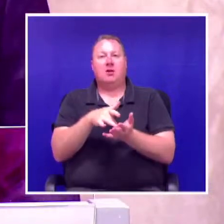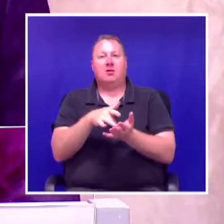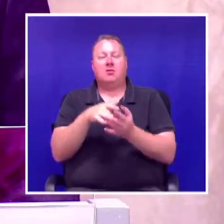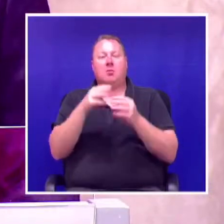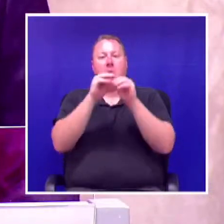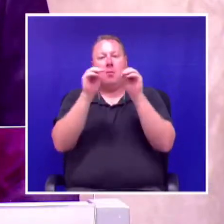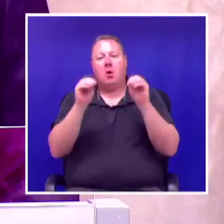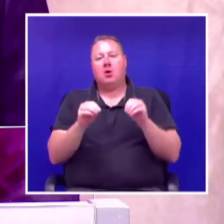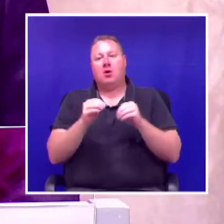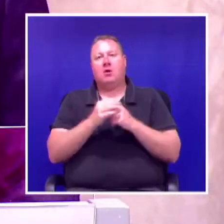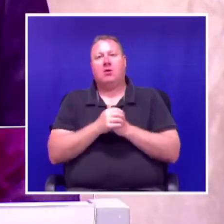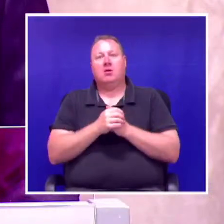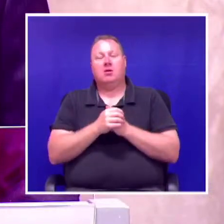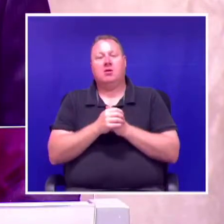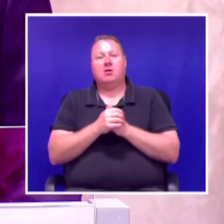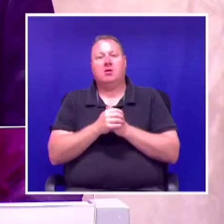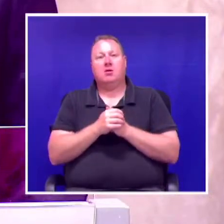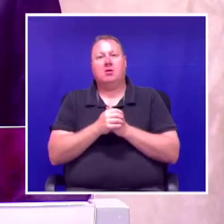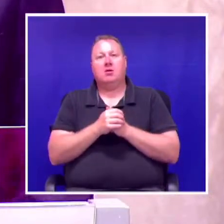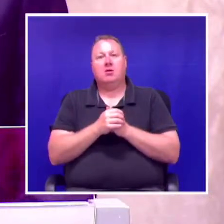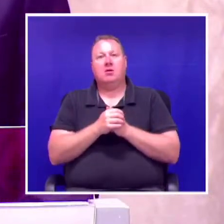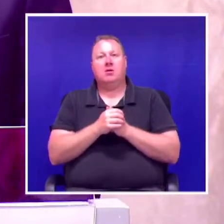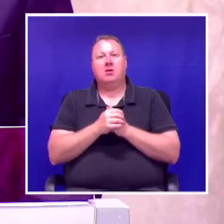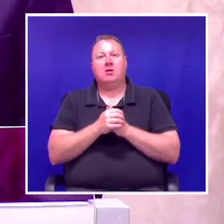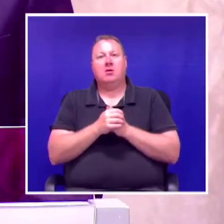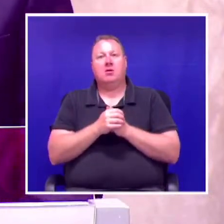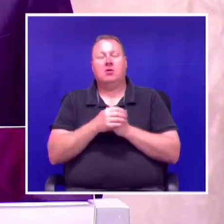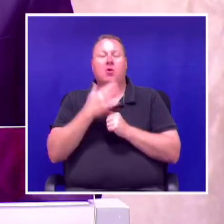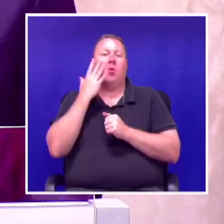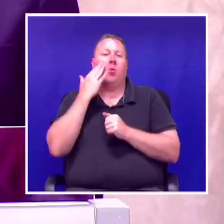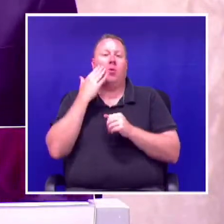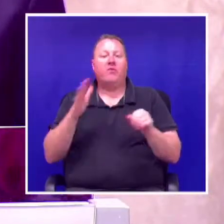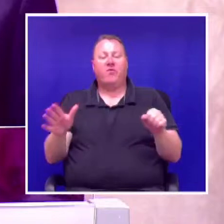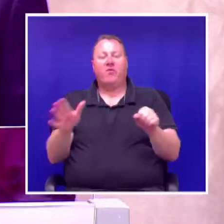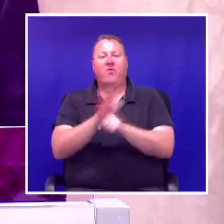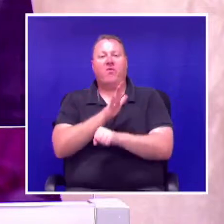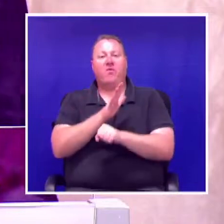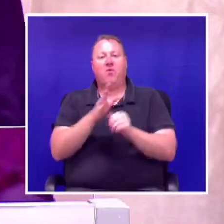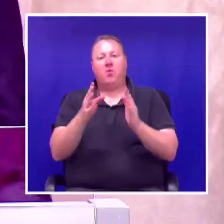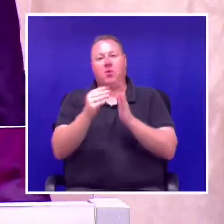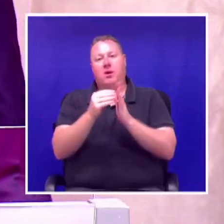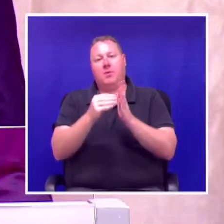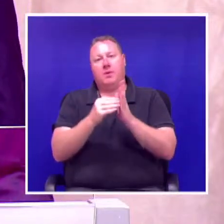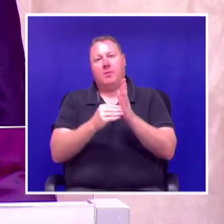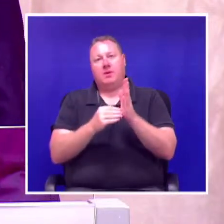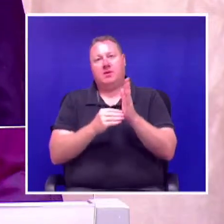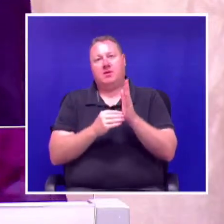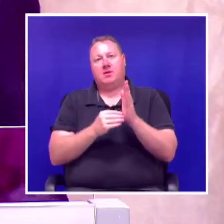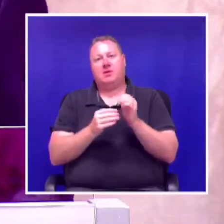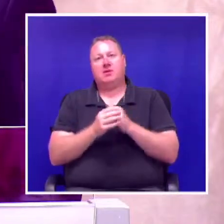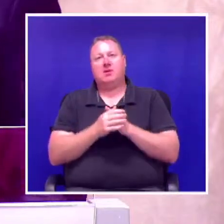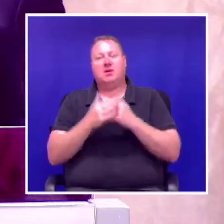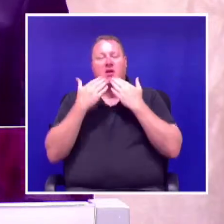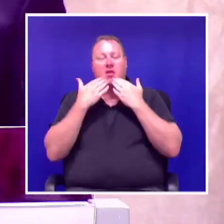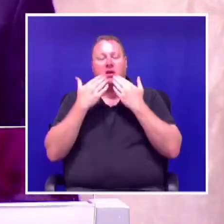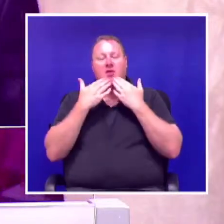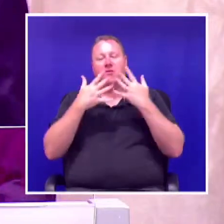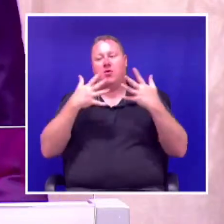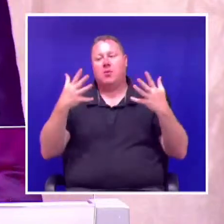model once it is fully implemented. Thank you very